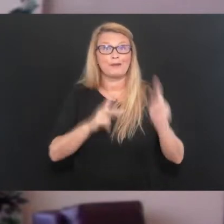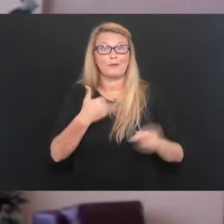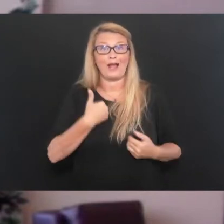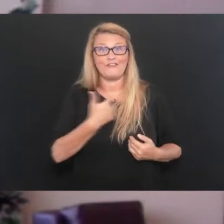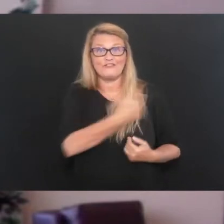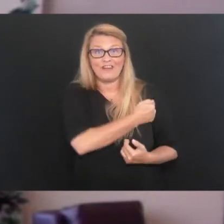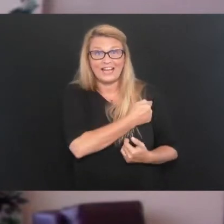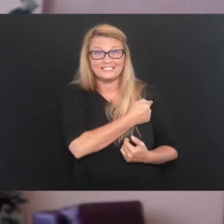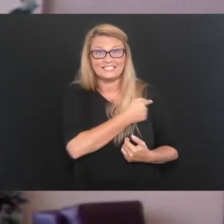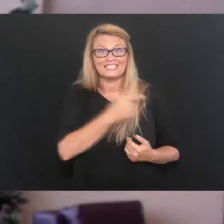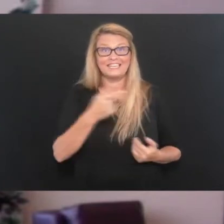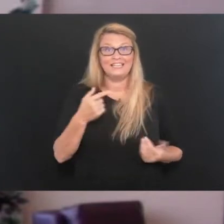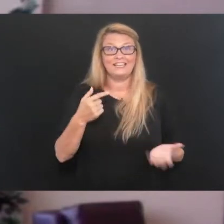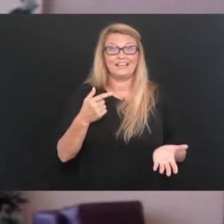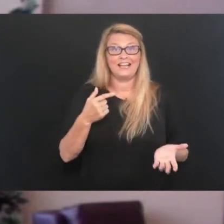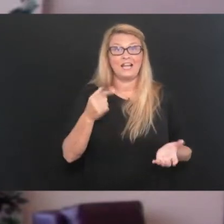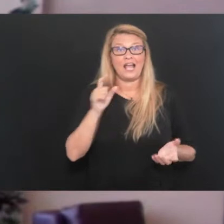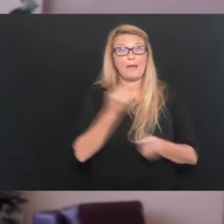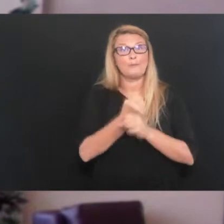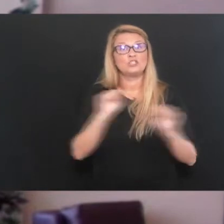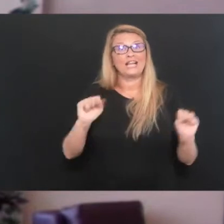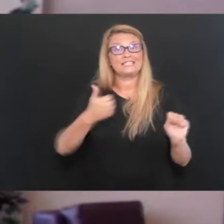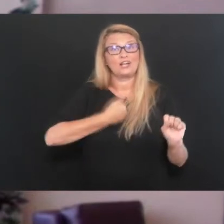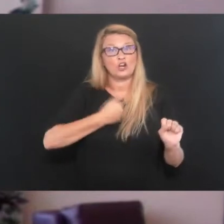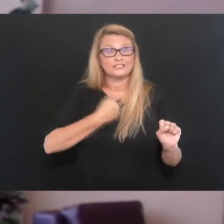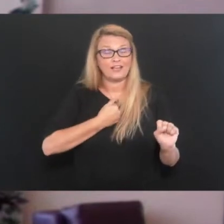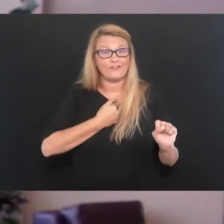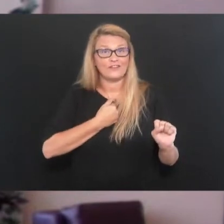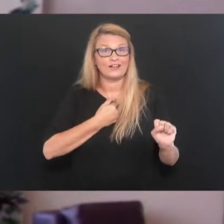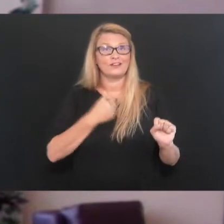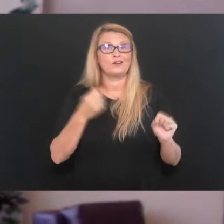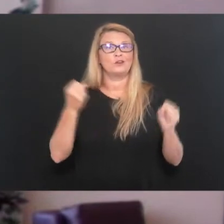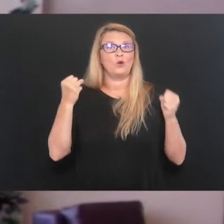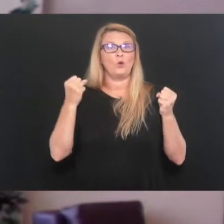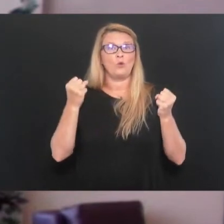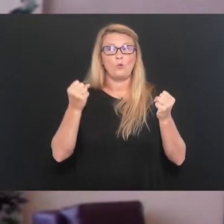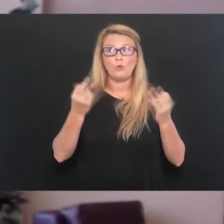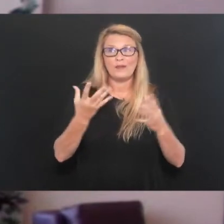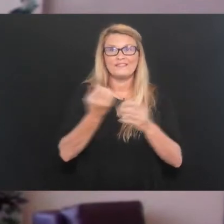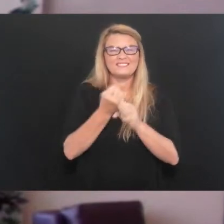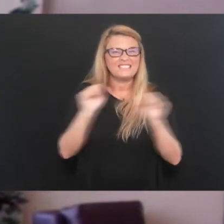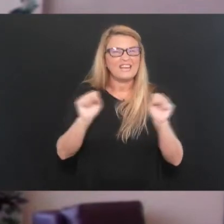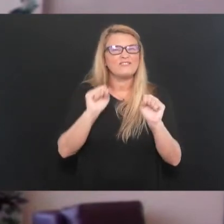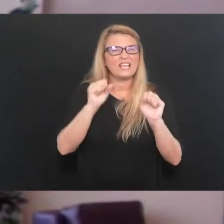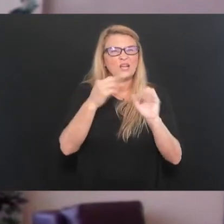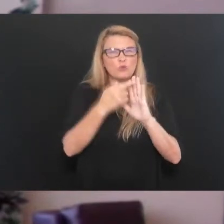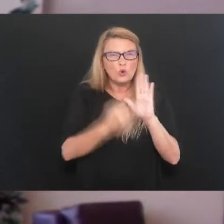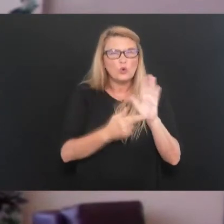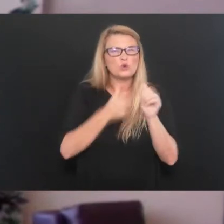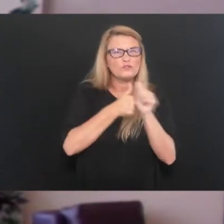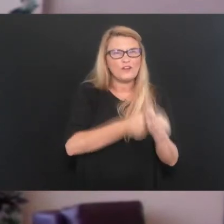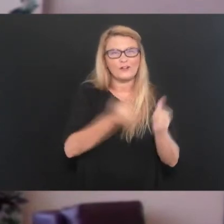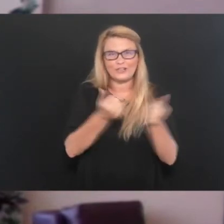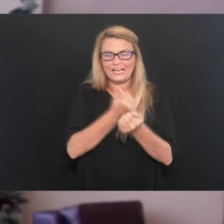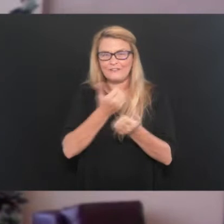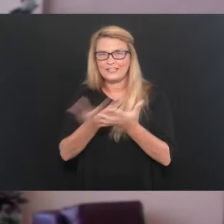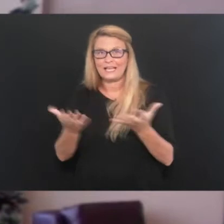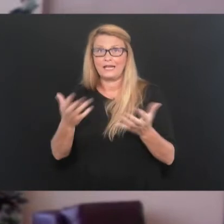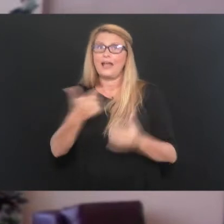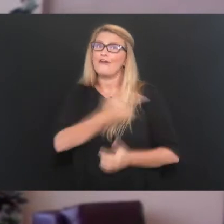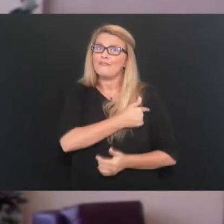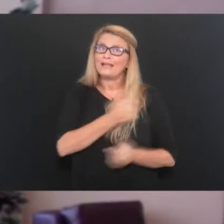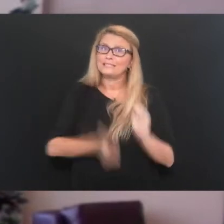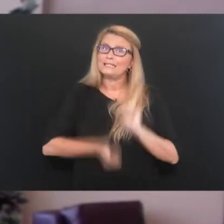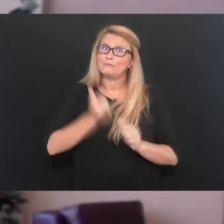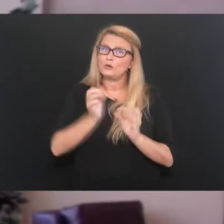much care we're taking, protecting ourselves and others with mitigation measures on top of vaccines being the most